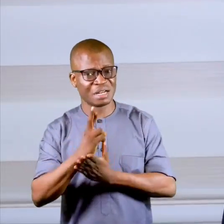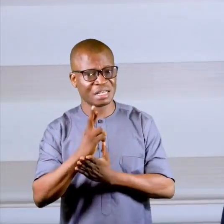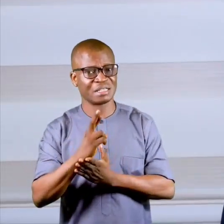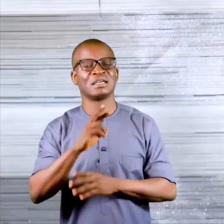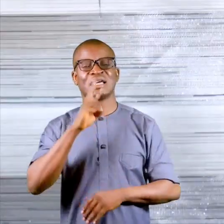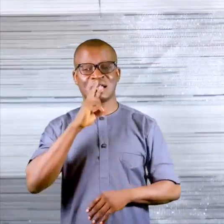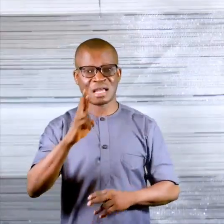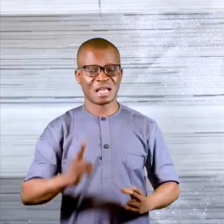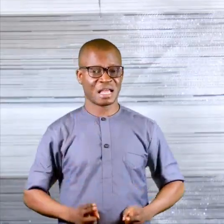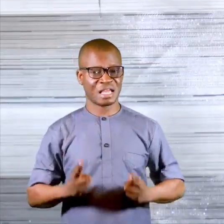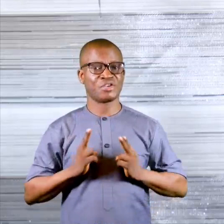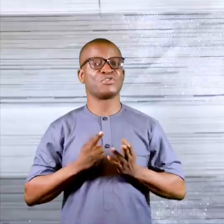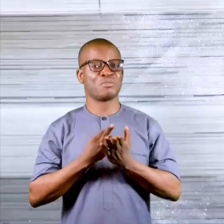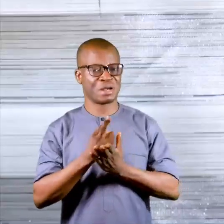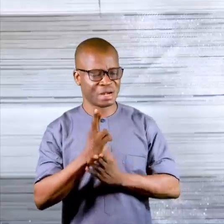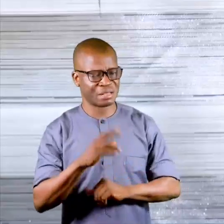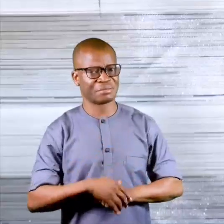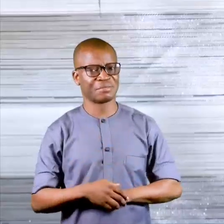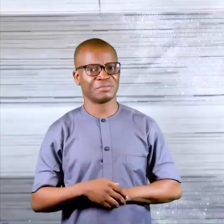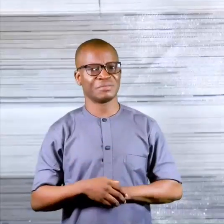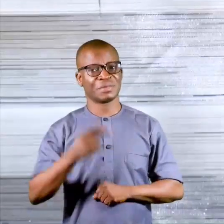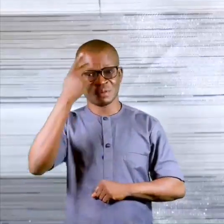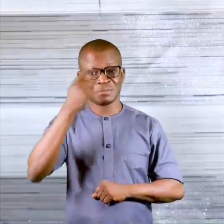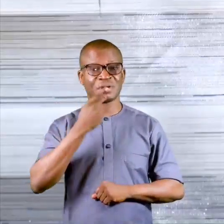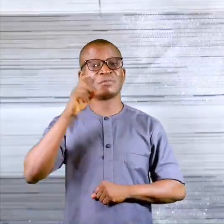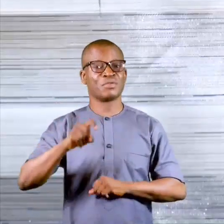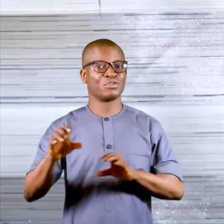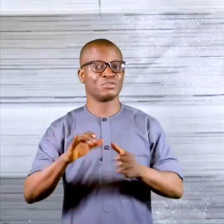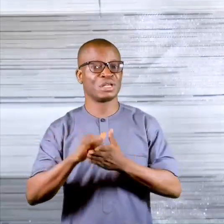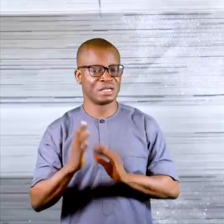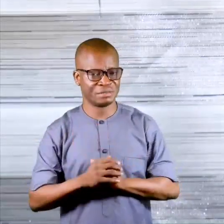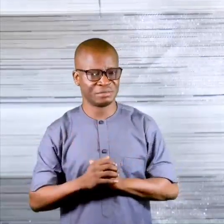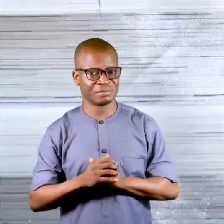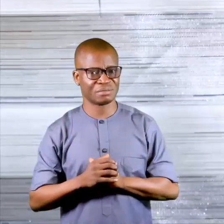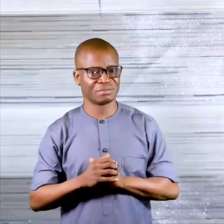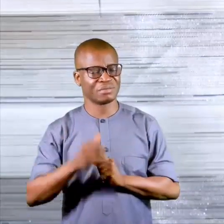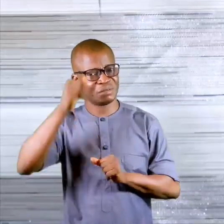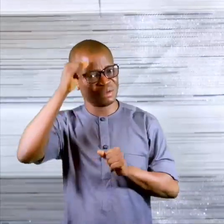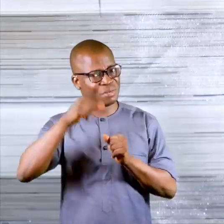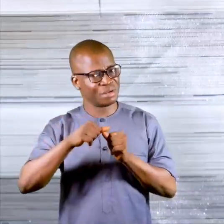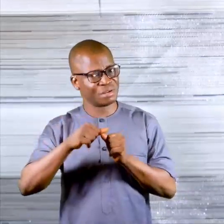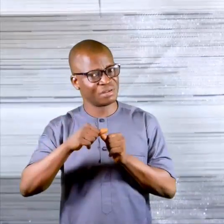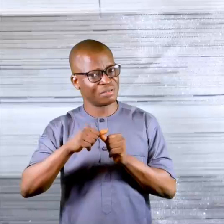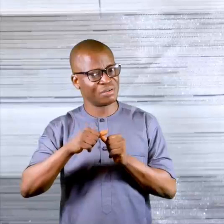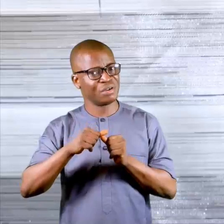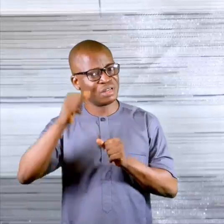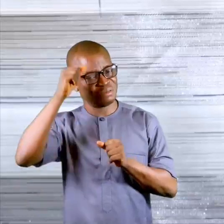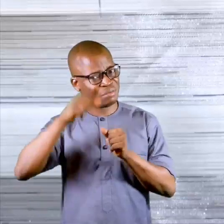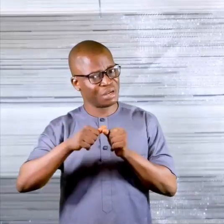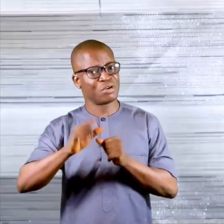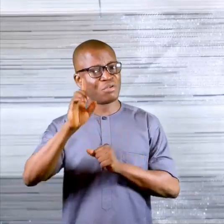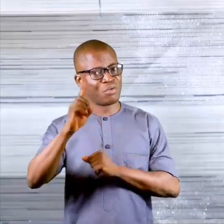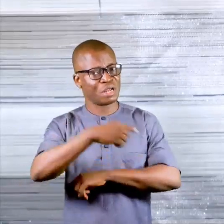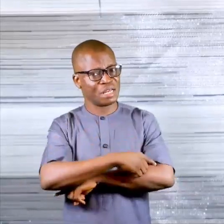human rights. Parents should know that their children is their future. In the sense that one day